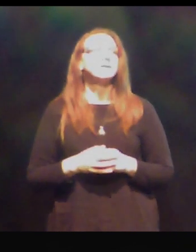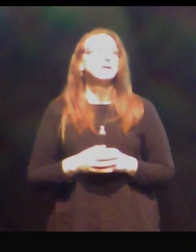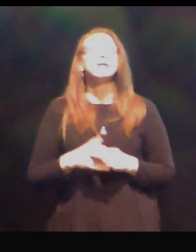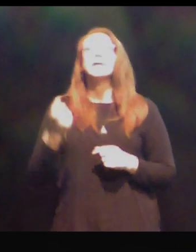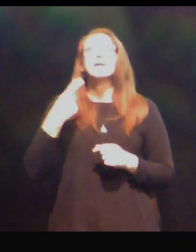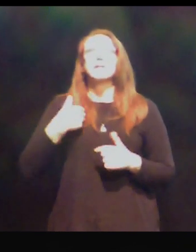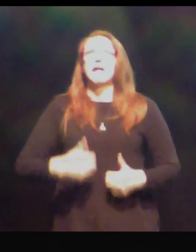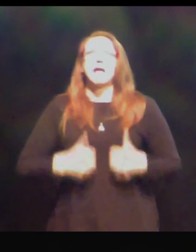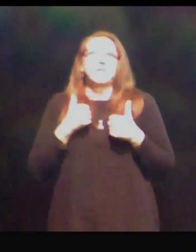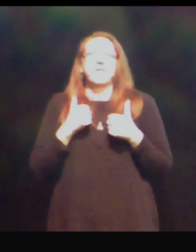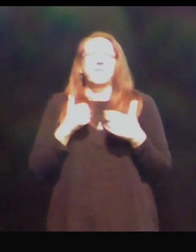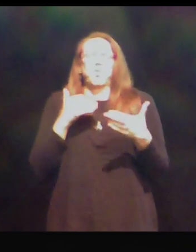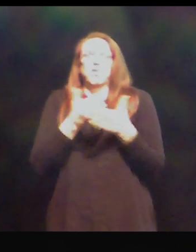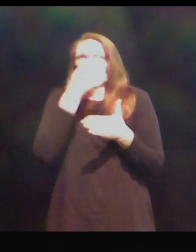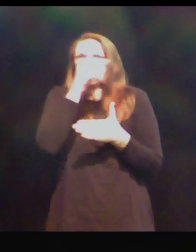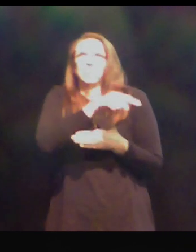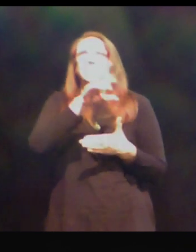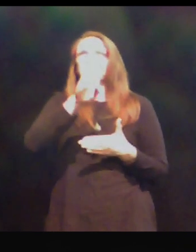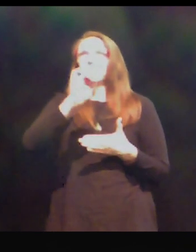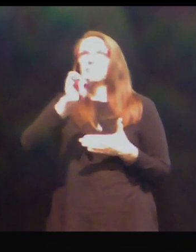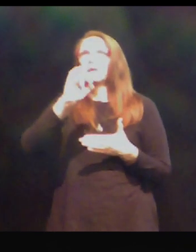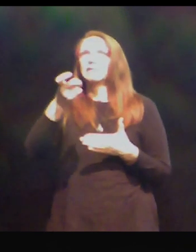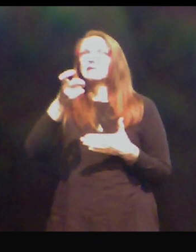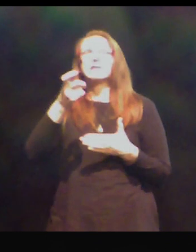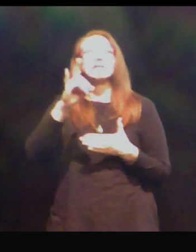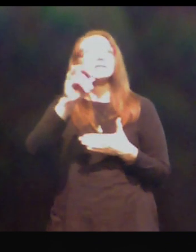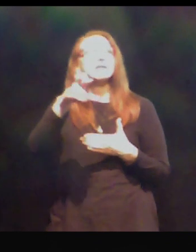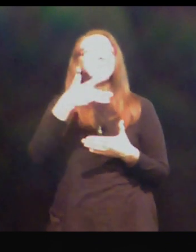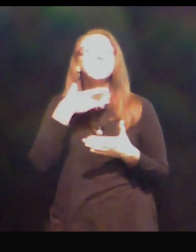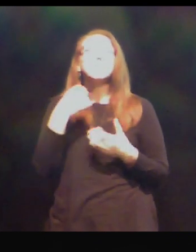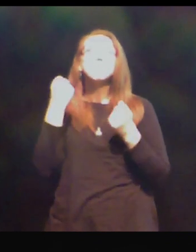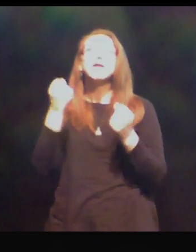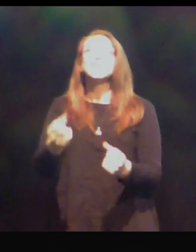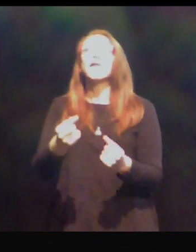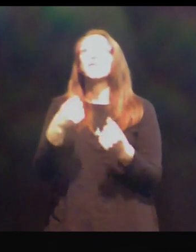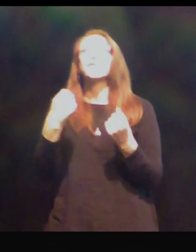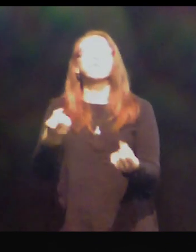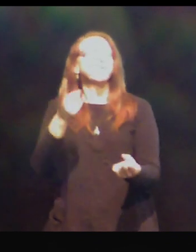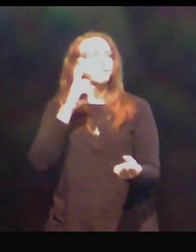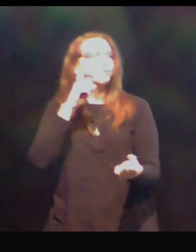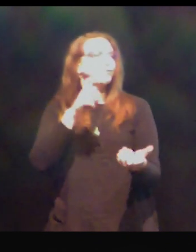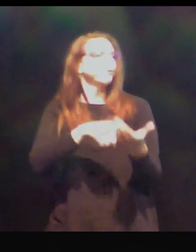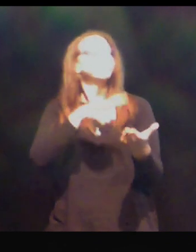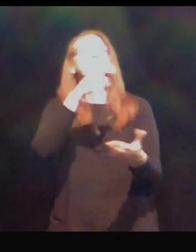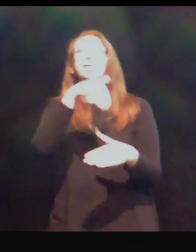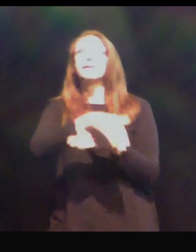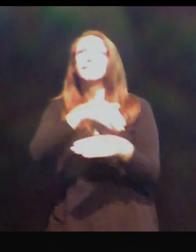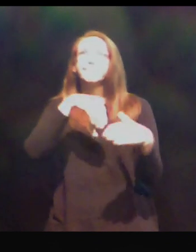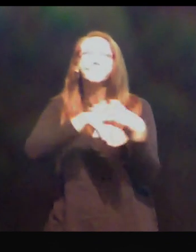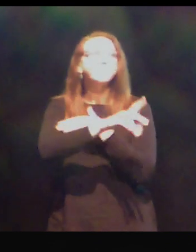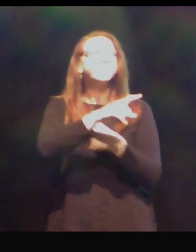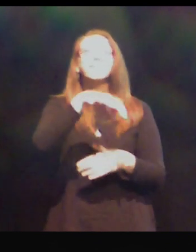lived very close to the Benedict's Diner, so I would drive past it often. Had never been in, and then I stopped in one night, found